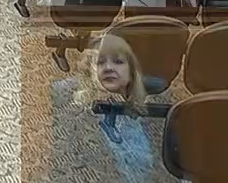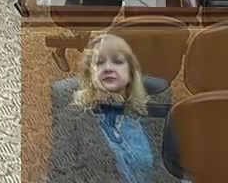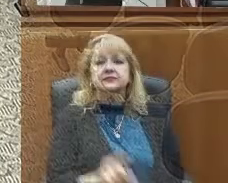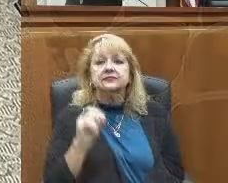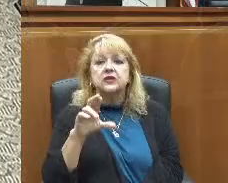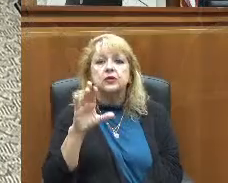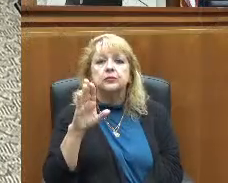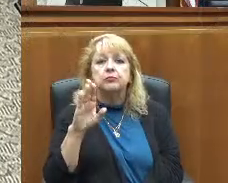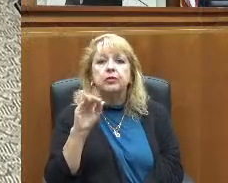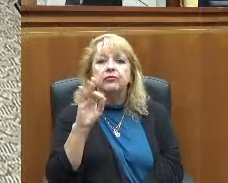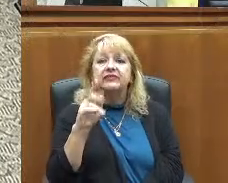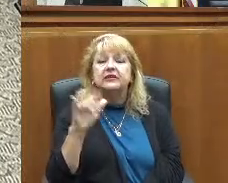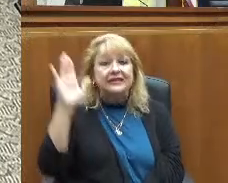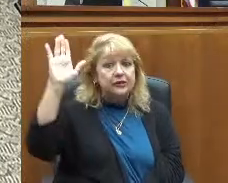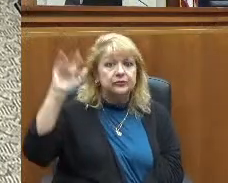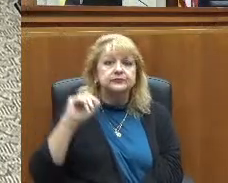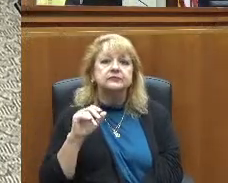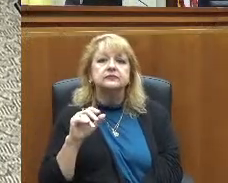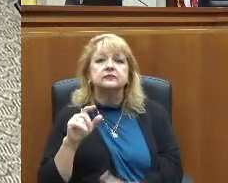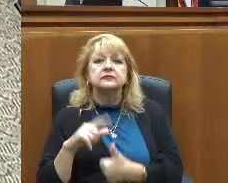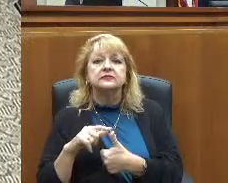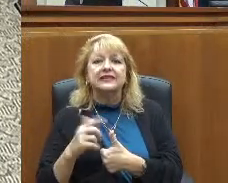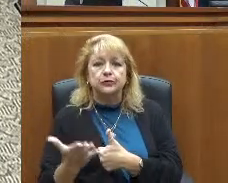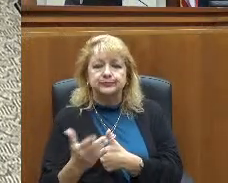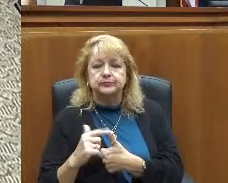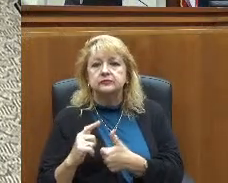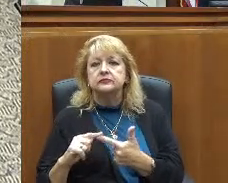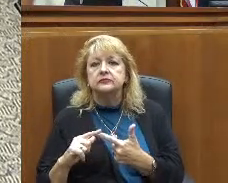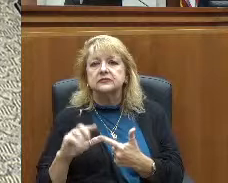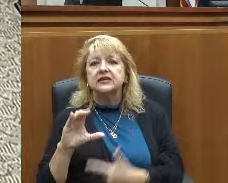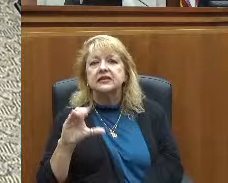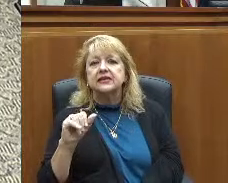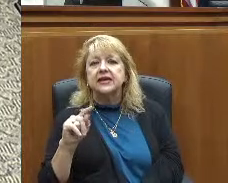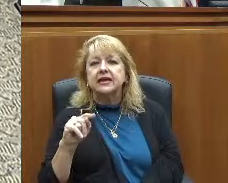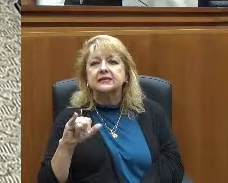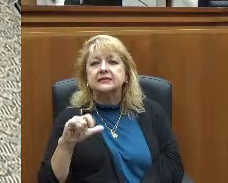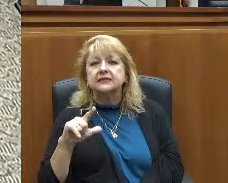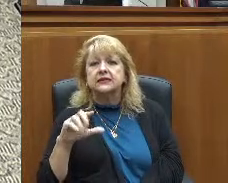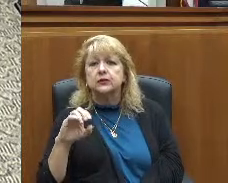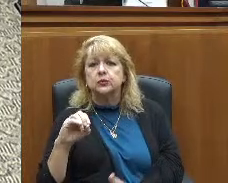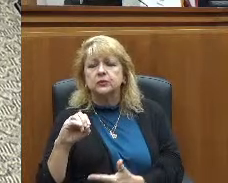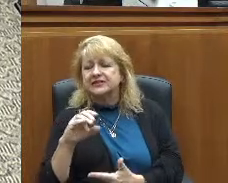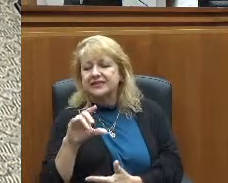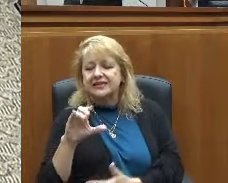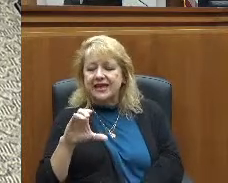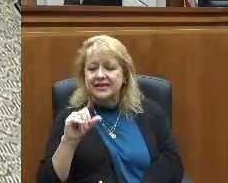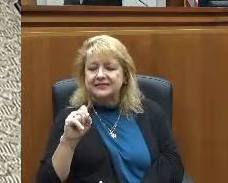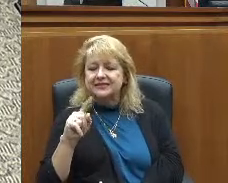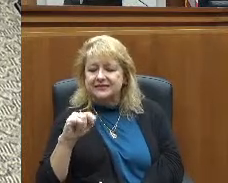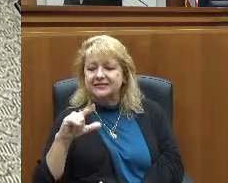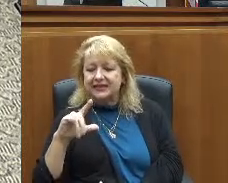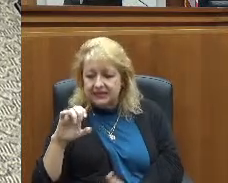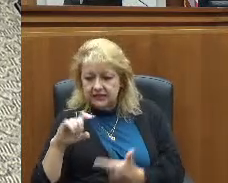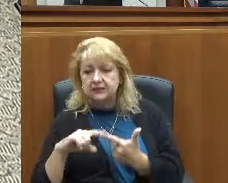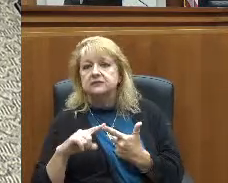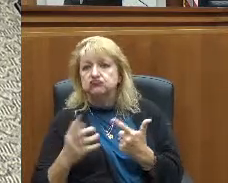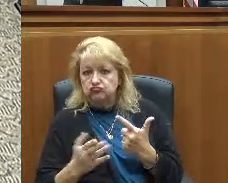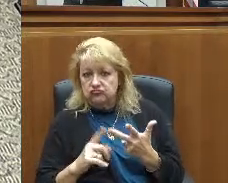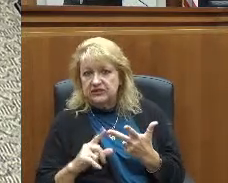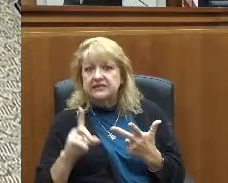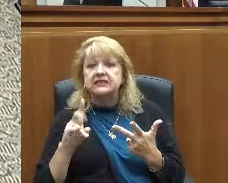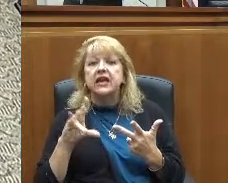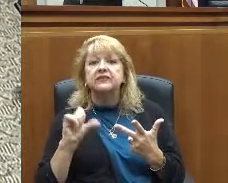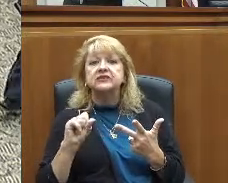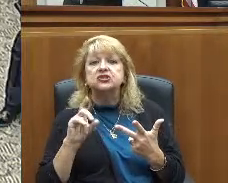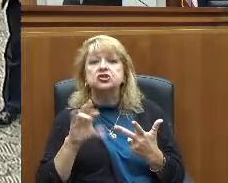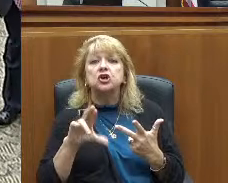Dr. Bofi. Here. Dr. Bofi is present. Mr. Castile. Here. Mr. Castile is present. Dr.